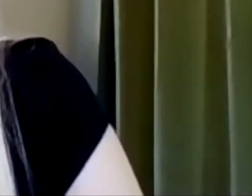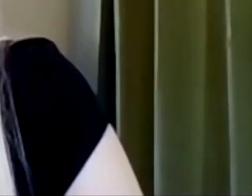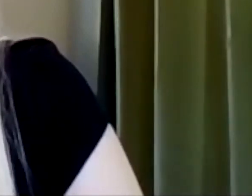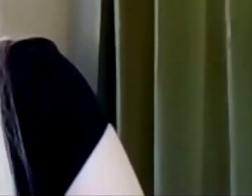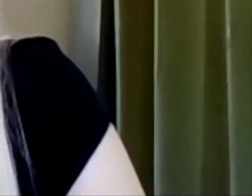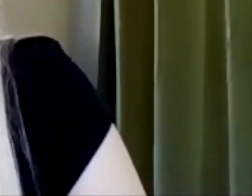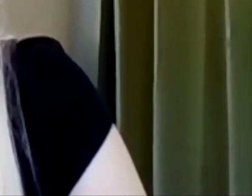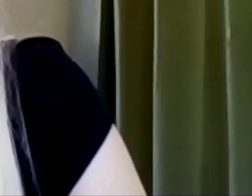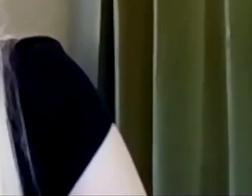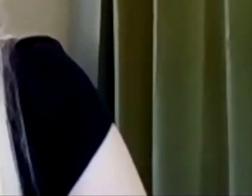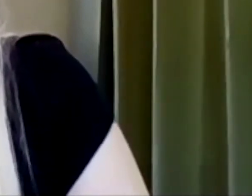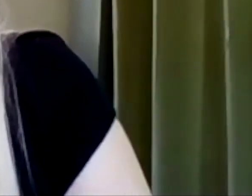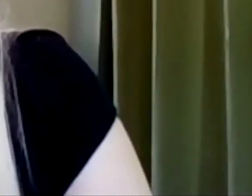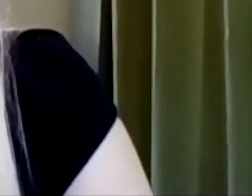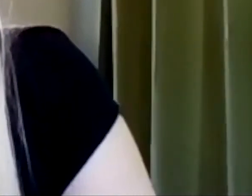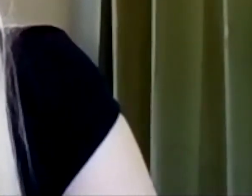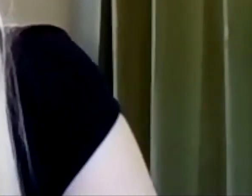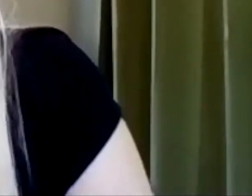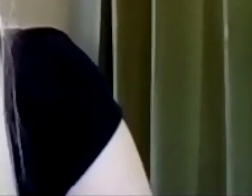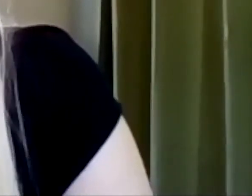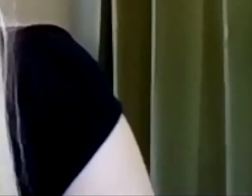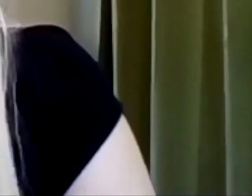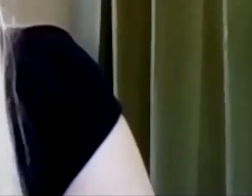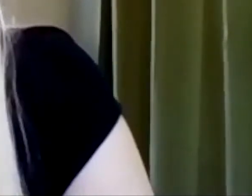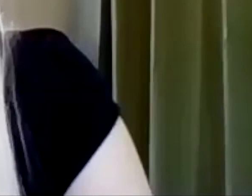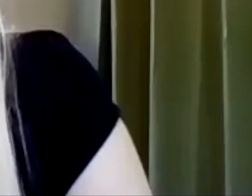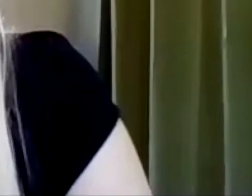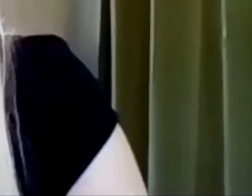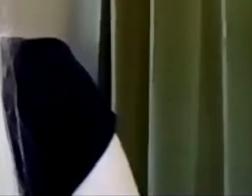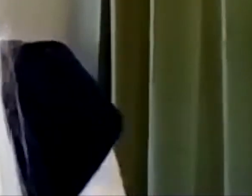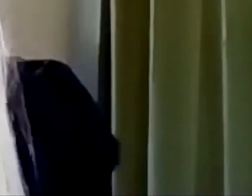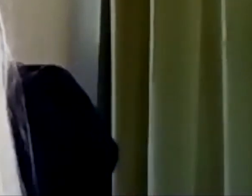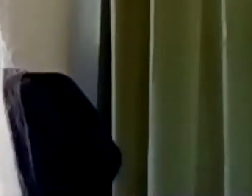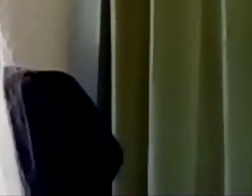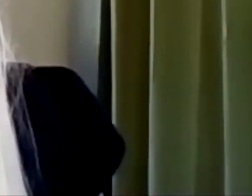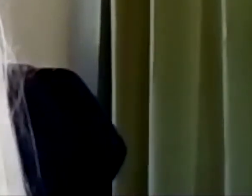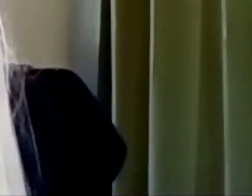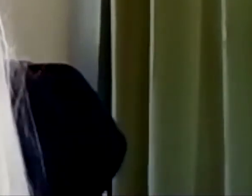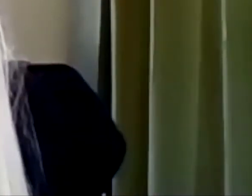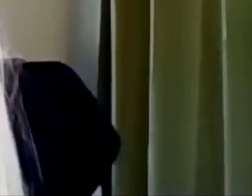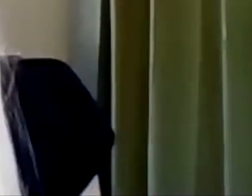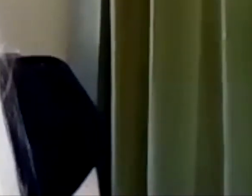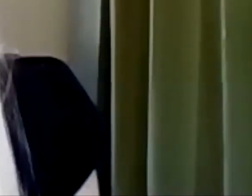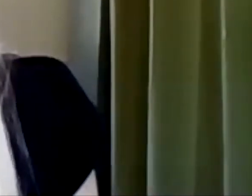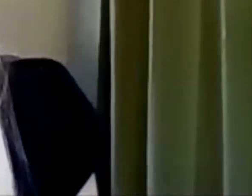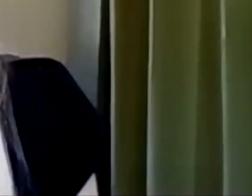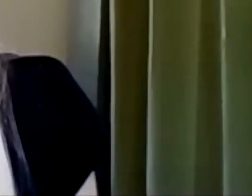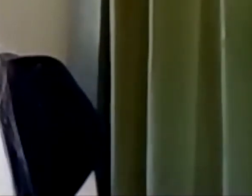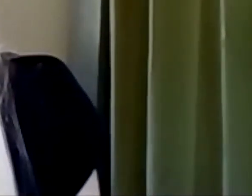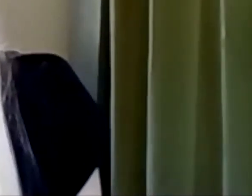with the industry, and you want the world to be a better place. We're all here for the same reason. And what is